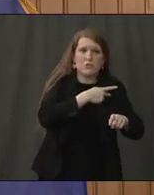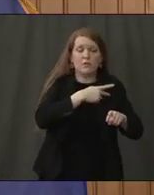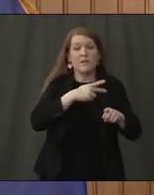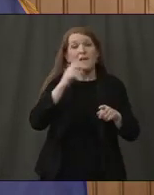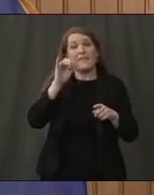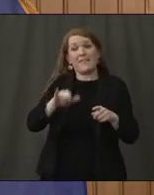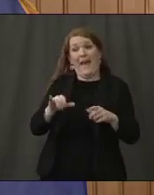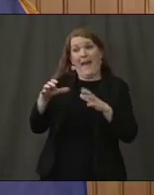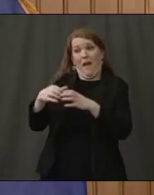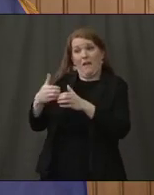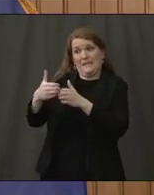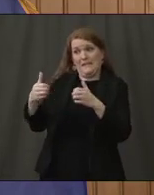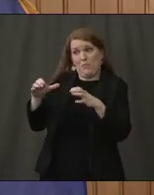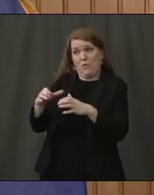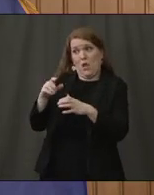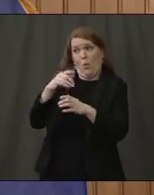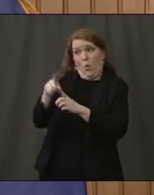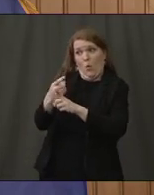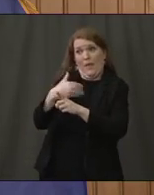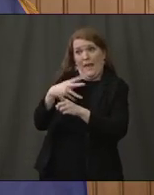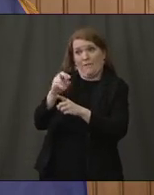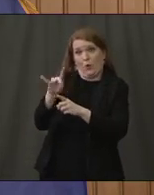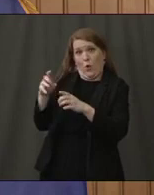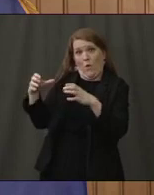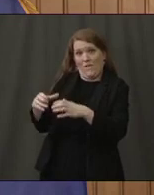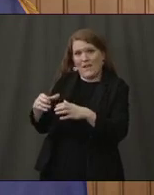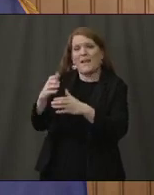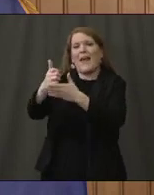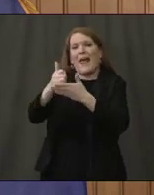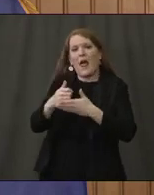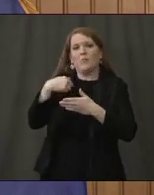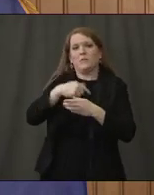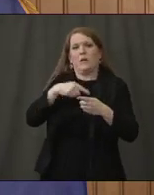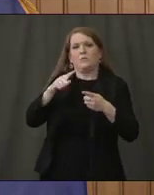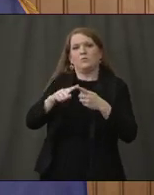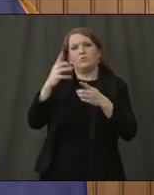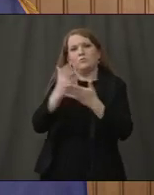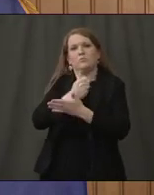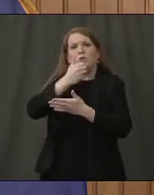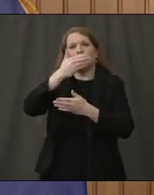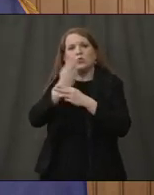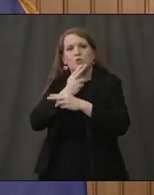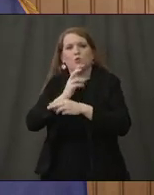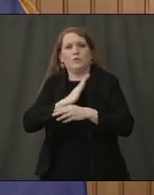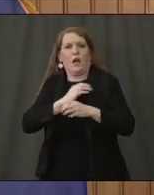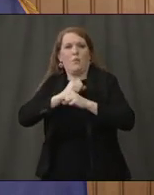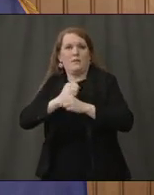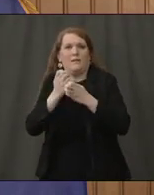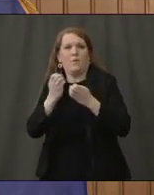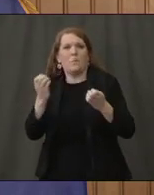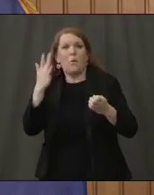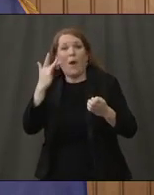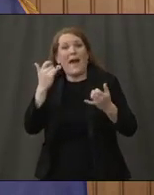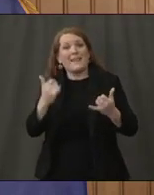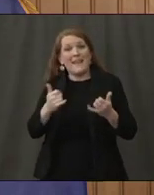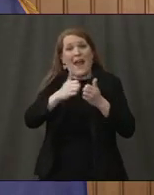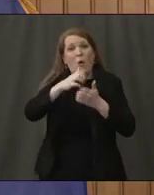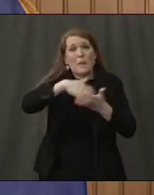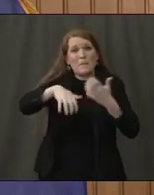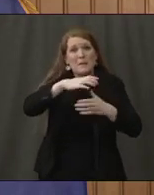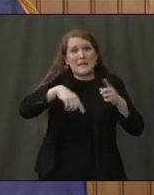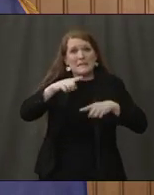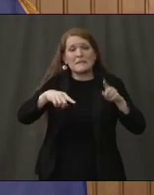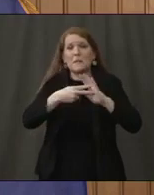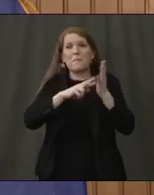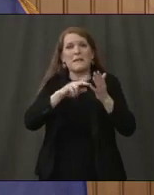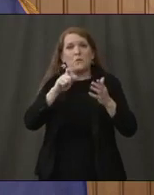to do to make sure we can maximize the use of PPE, maximize the use of protective gear, get the desanitizing equipment in the next couple